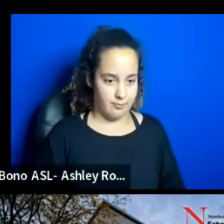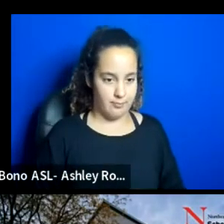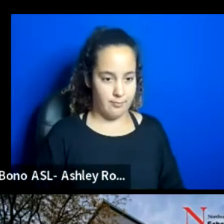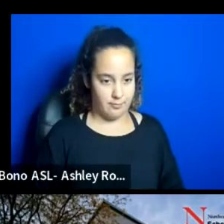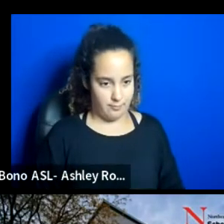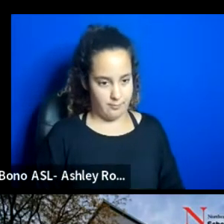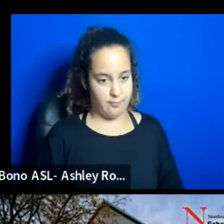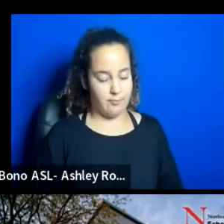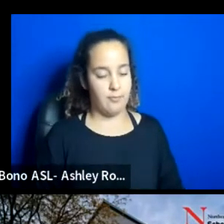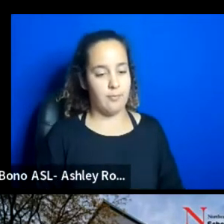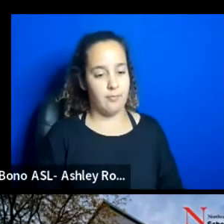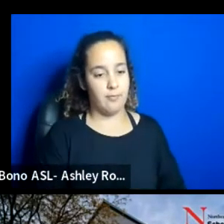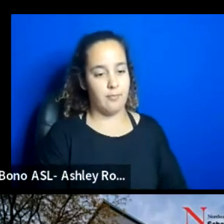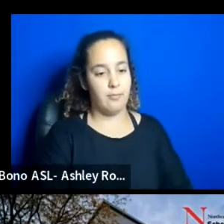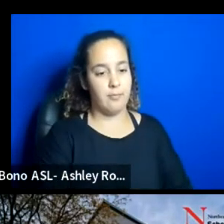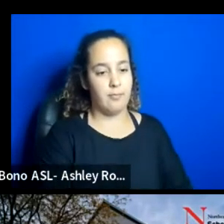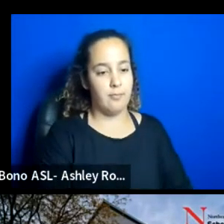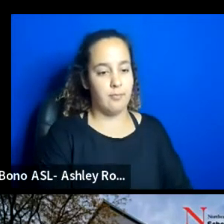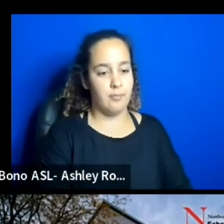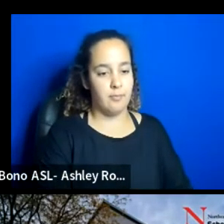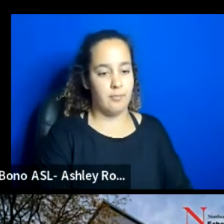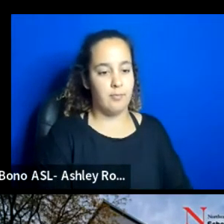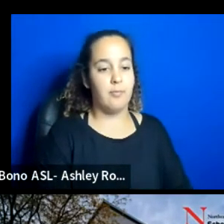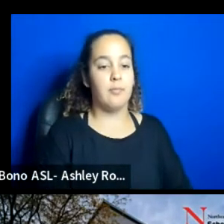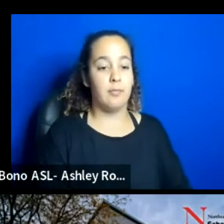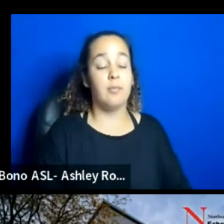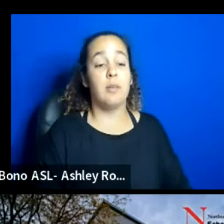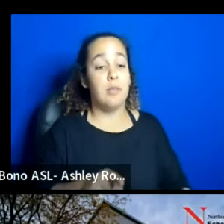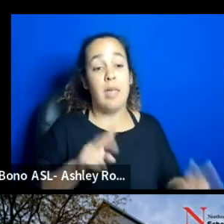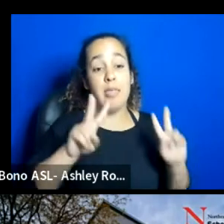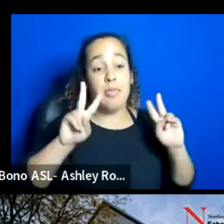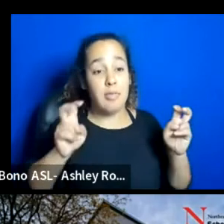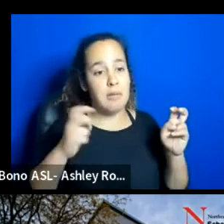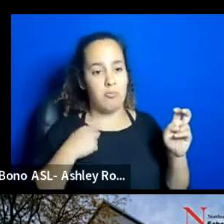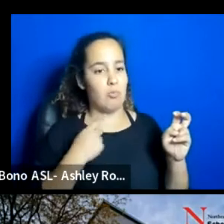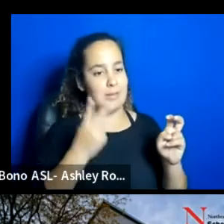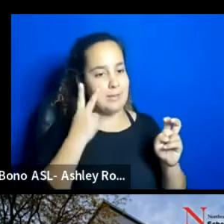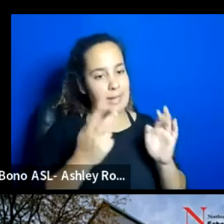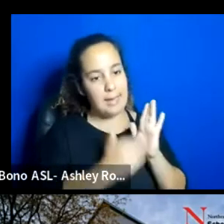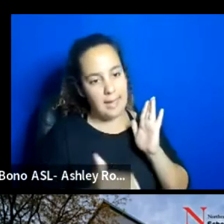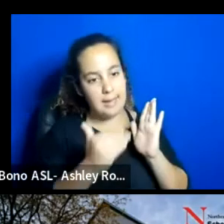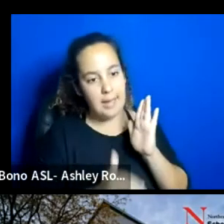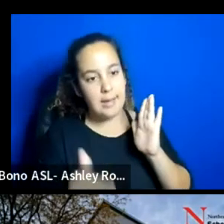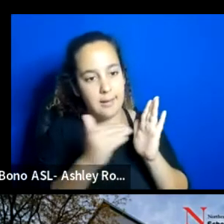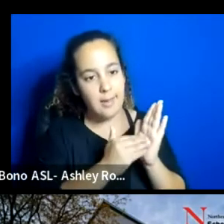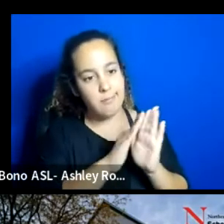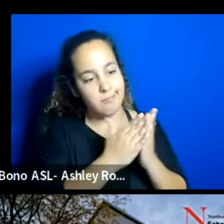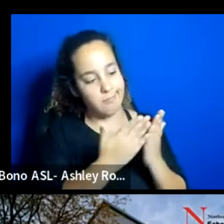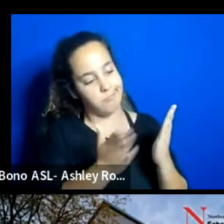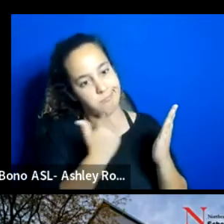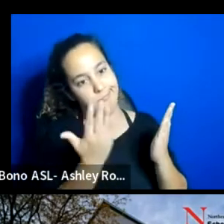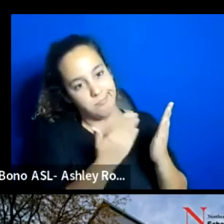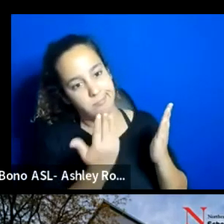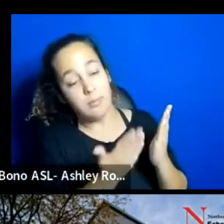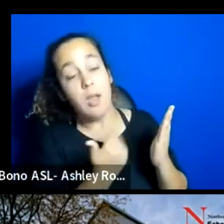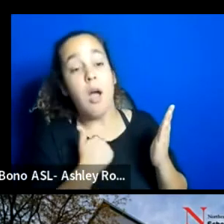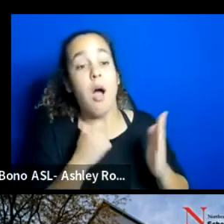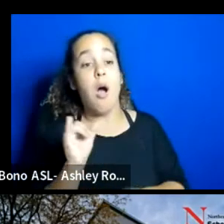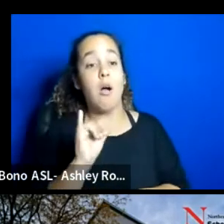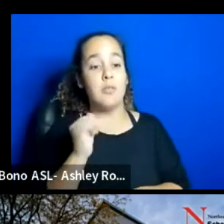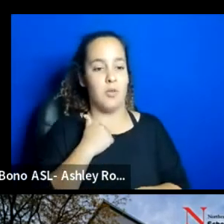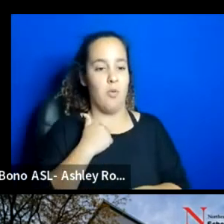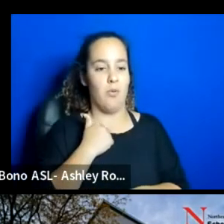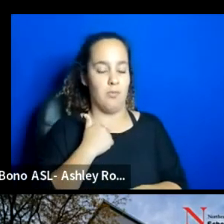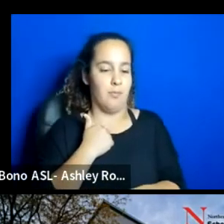making theatrical work. And this theme runs throughout the whole book. I was struck by how the